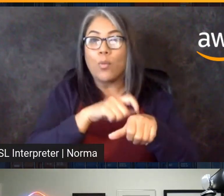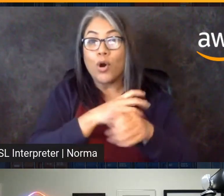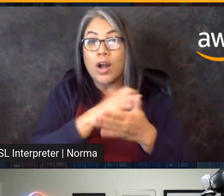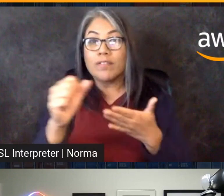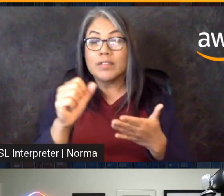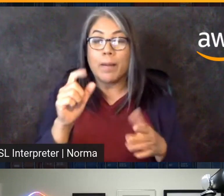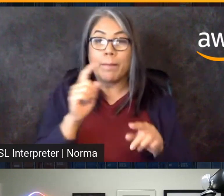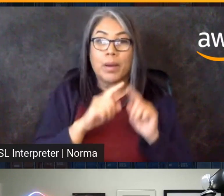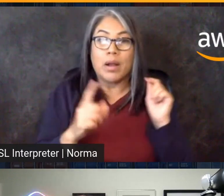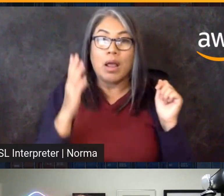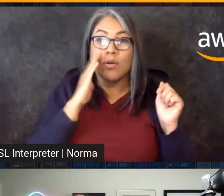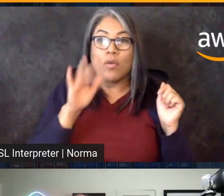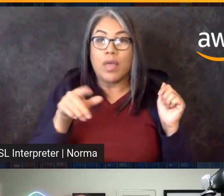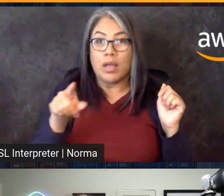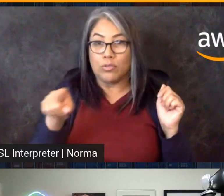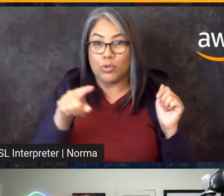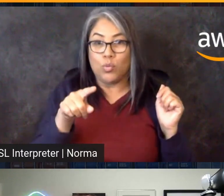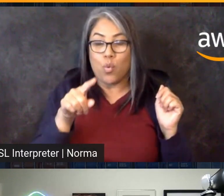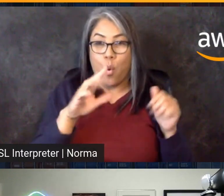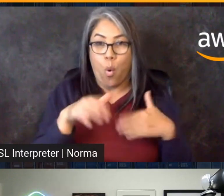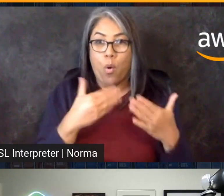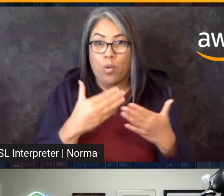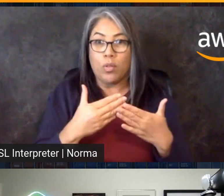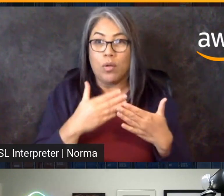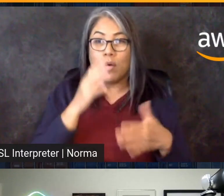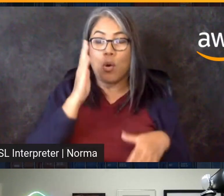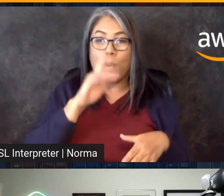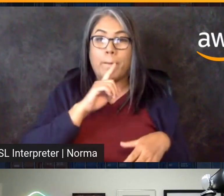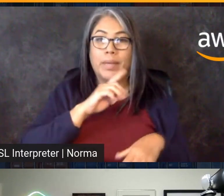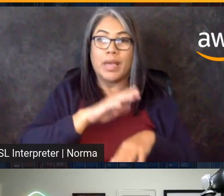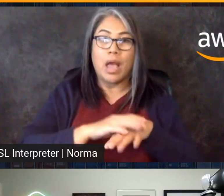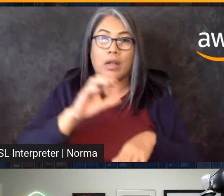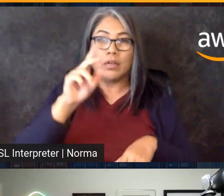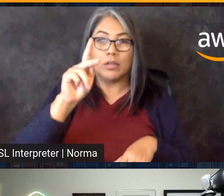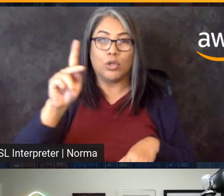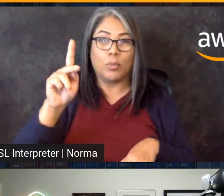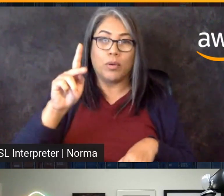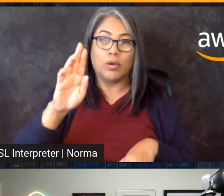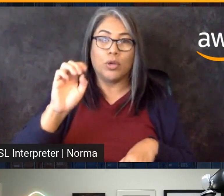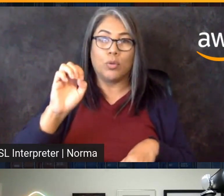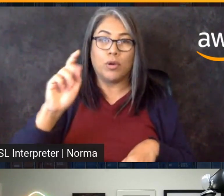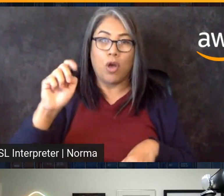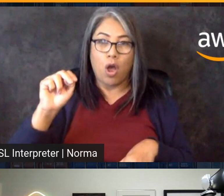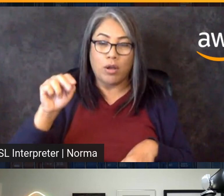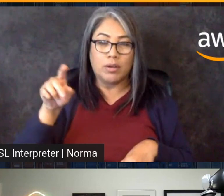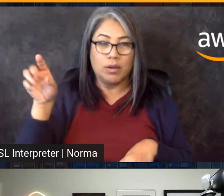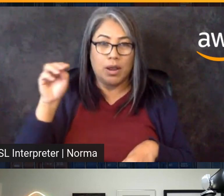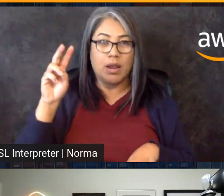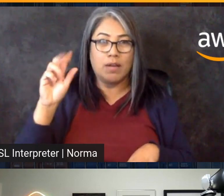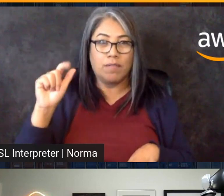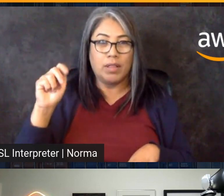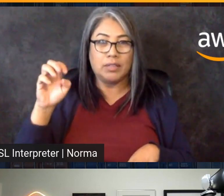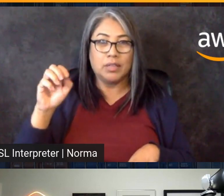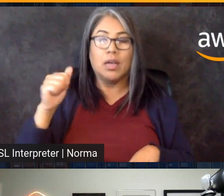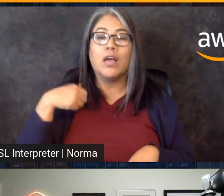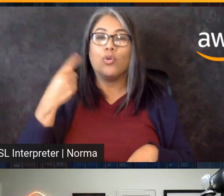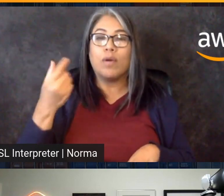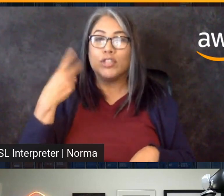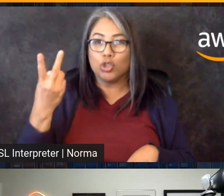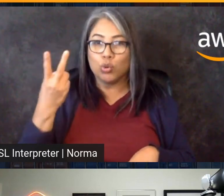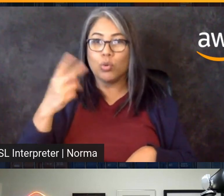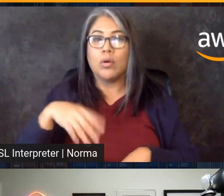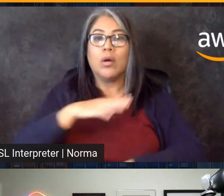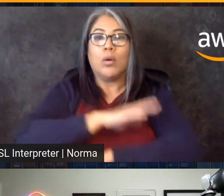but I know you all will be at Kubecon EU in Valencia, and you have 2 booths, the Cilium booth and then the